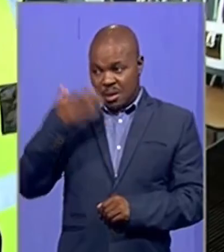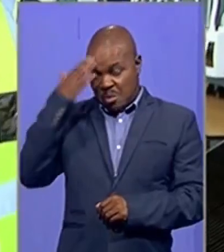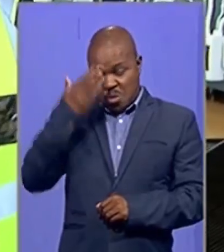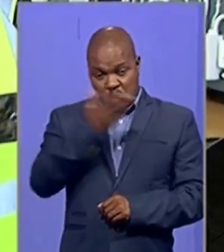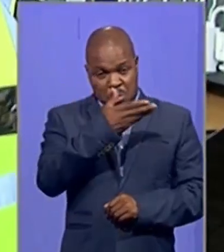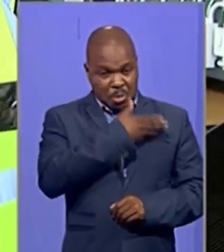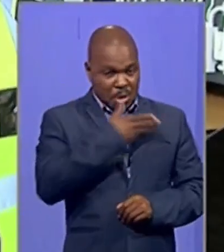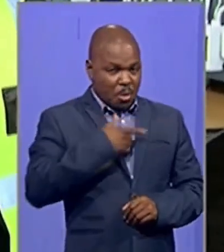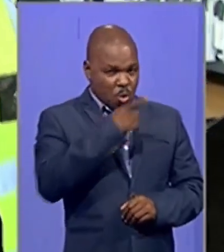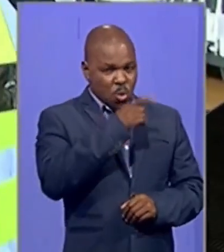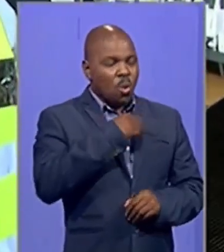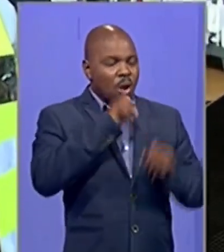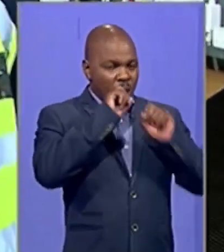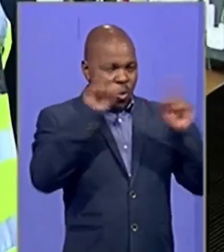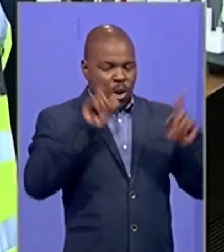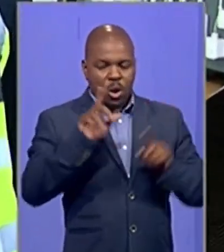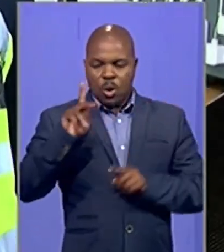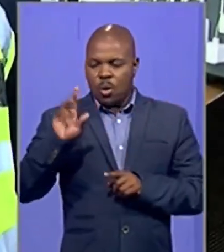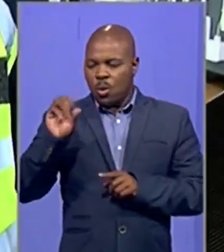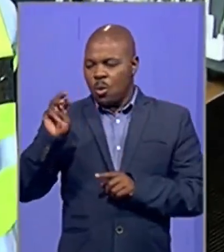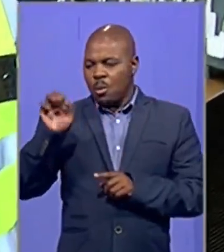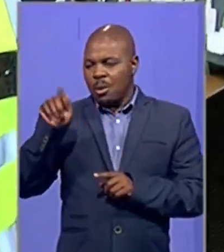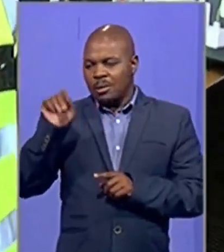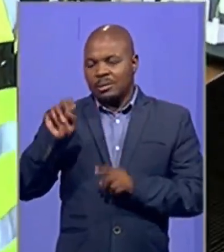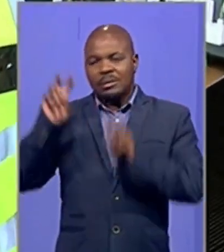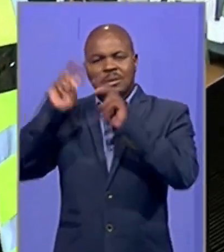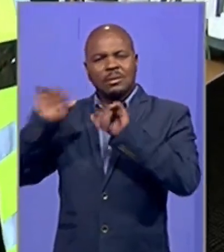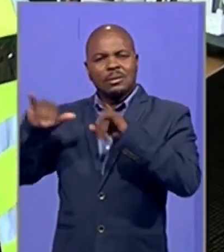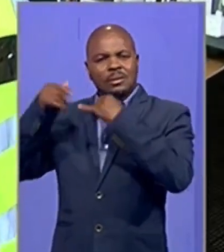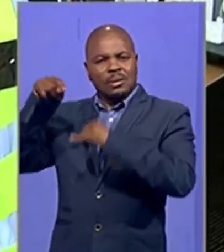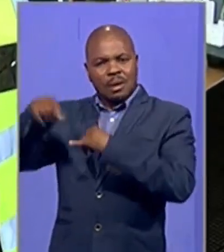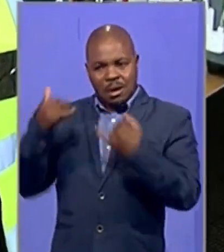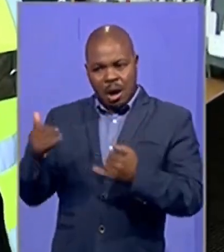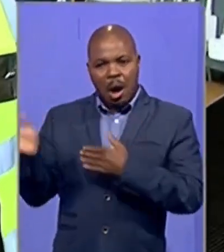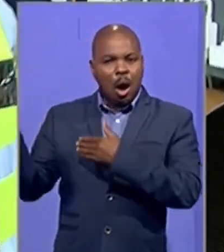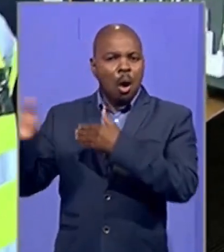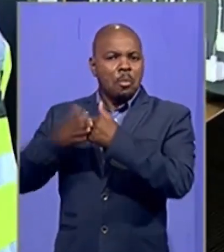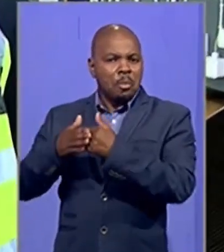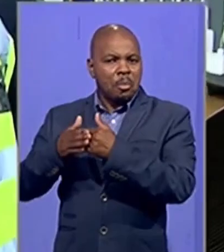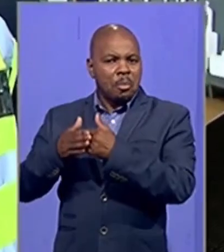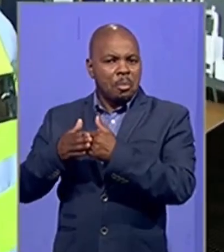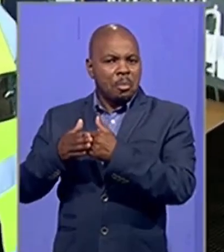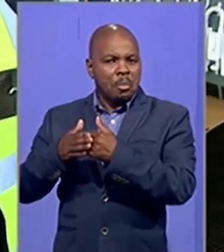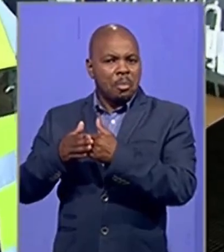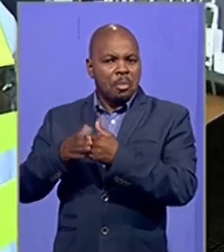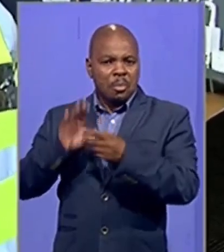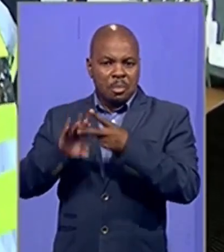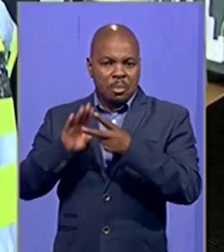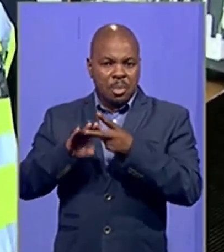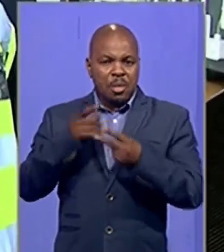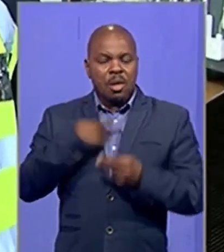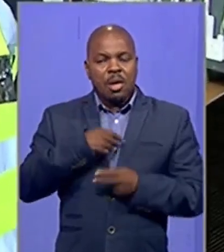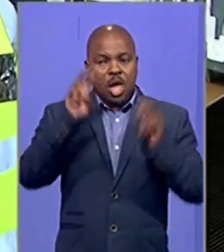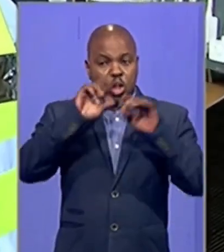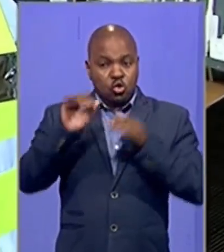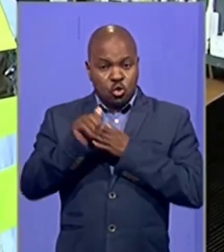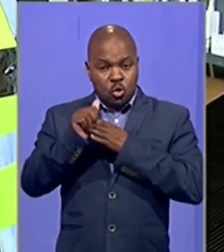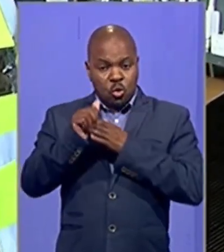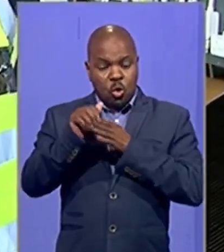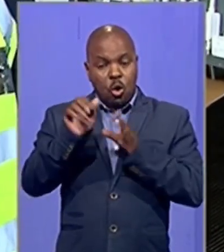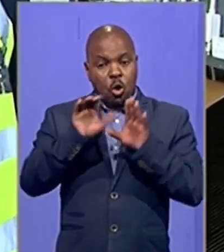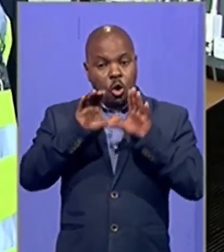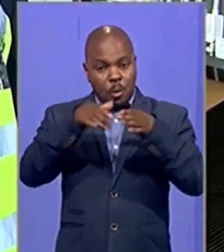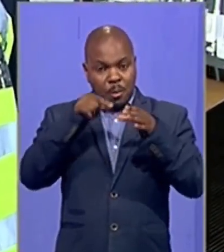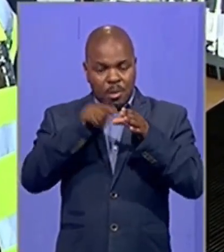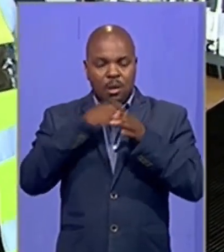the Komati power station at the moment is closing. And we will engage the leadership of ESCOM. We